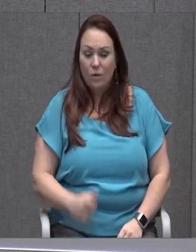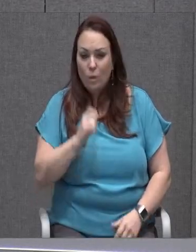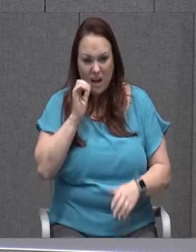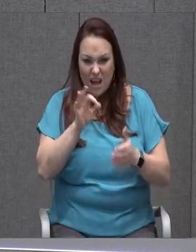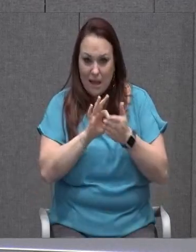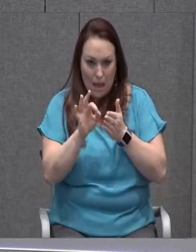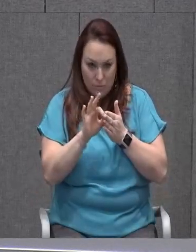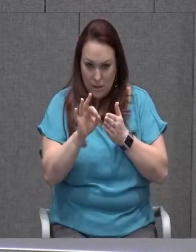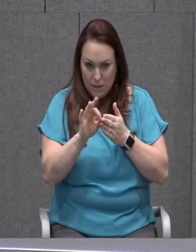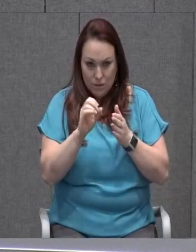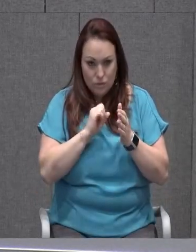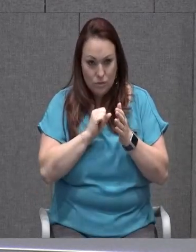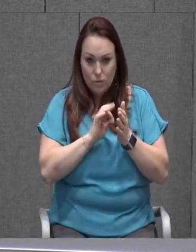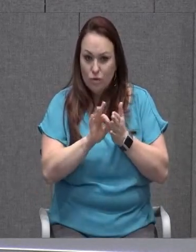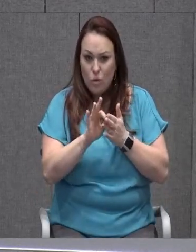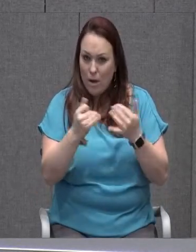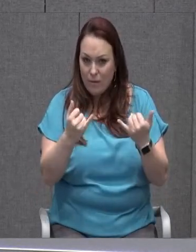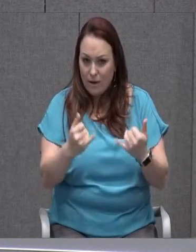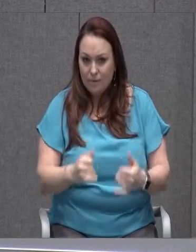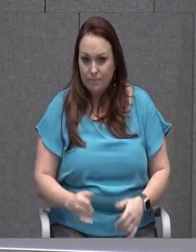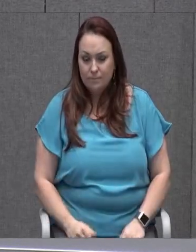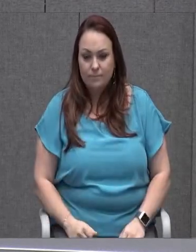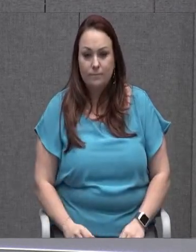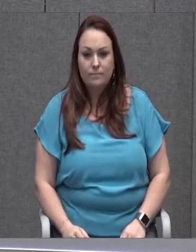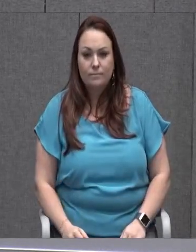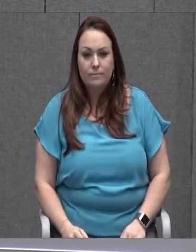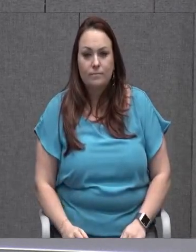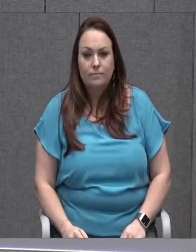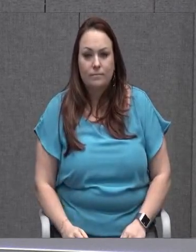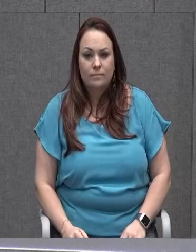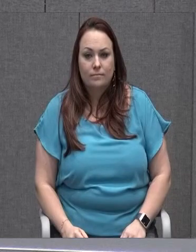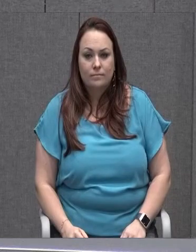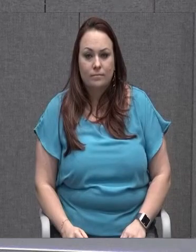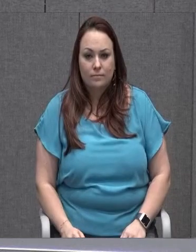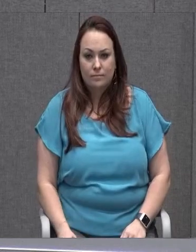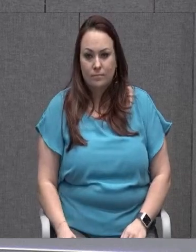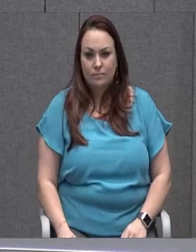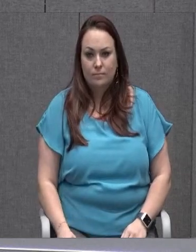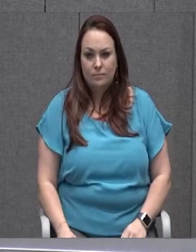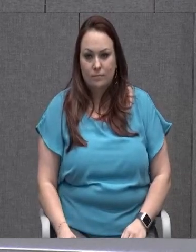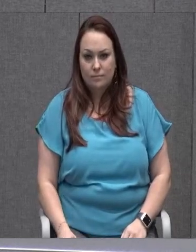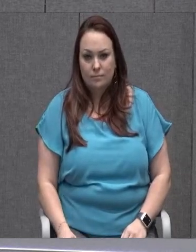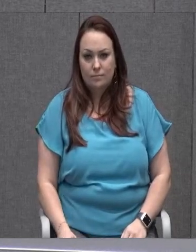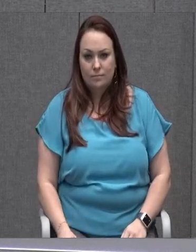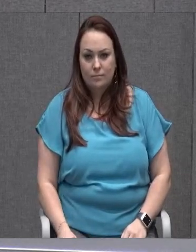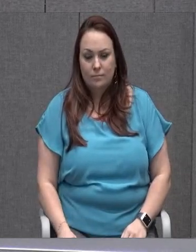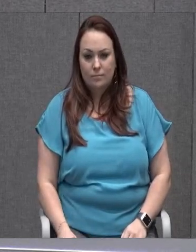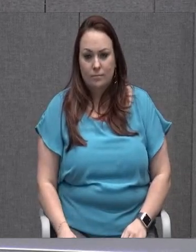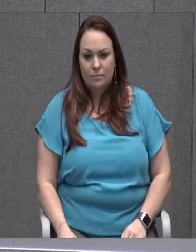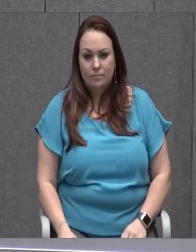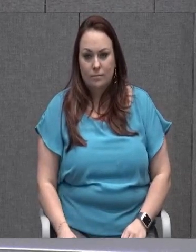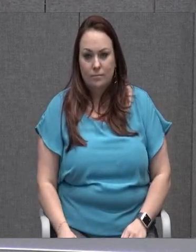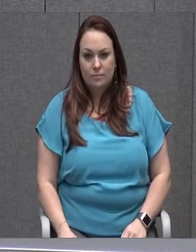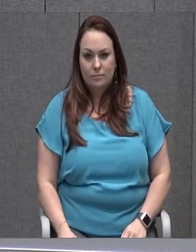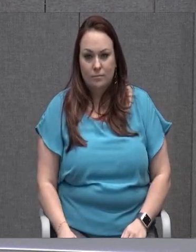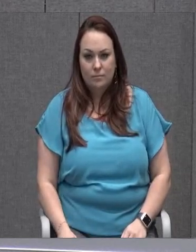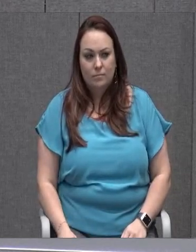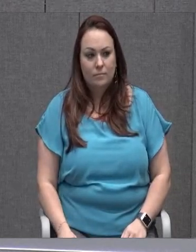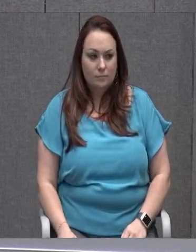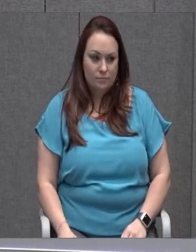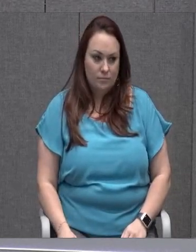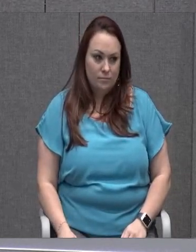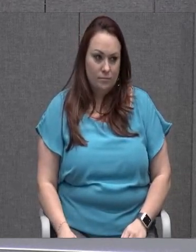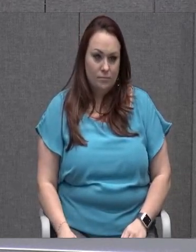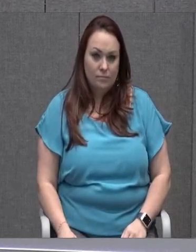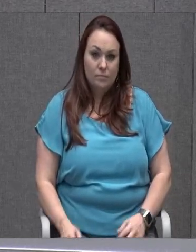right now. No vamos a contar los puntos. Solo quiero que practiques para ver cómo lo hacemos. Oh,